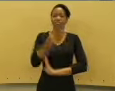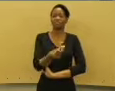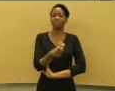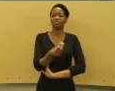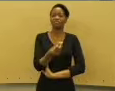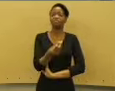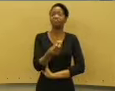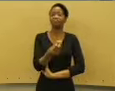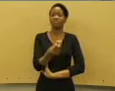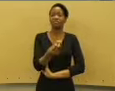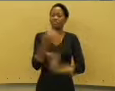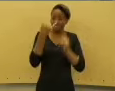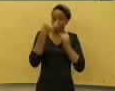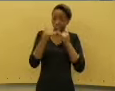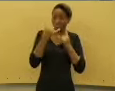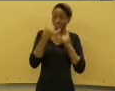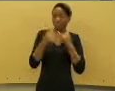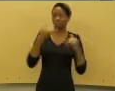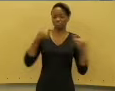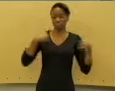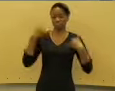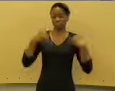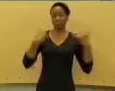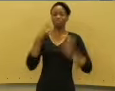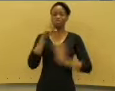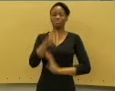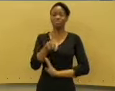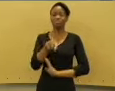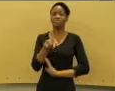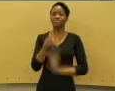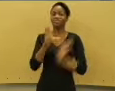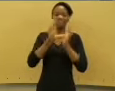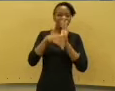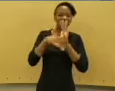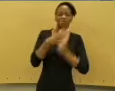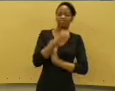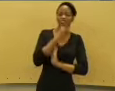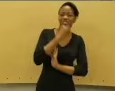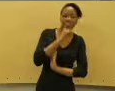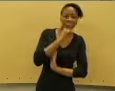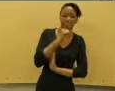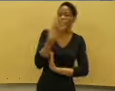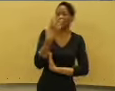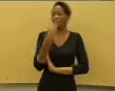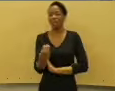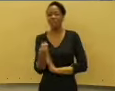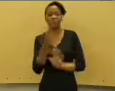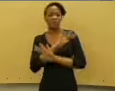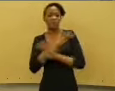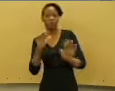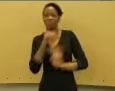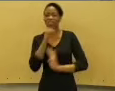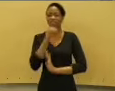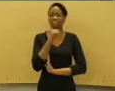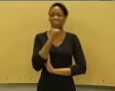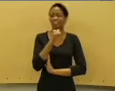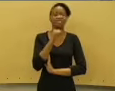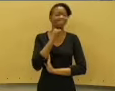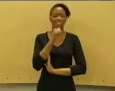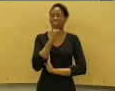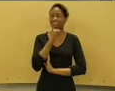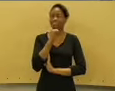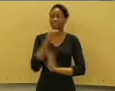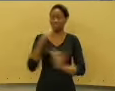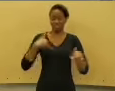should be able to have sex for pleasure as disabled people. And we should also be able to have children as disabled people.